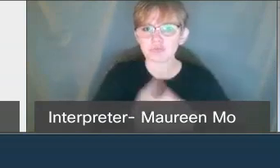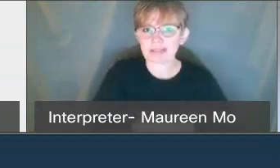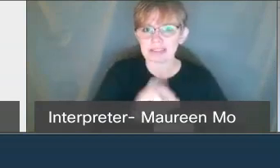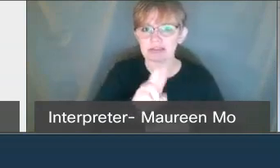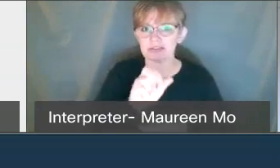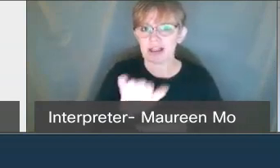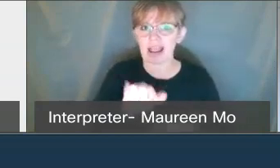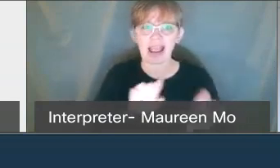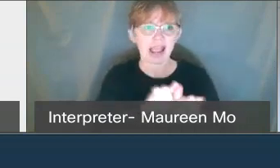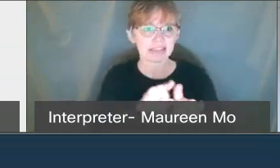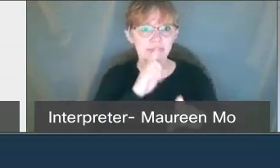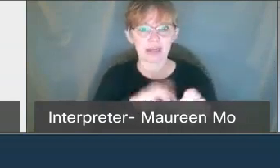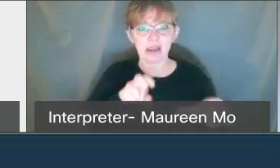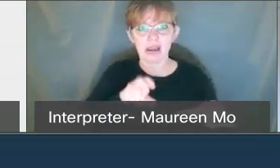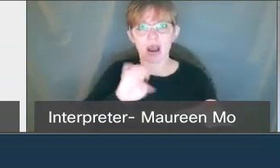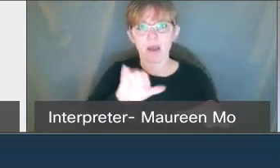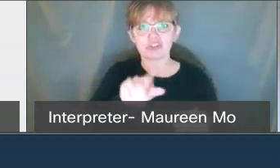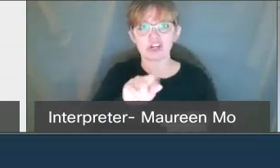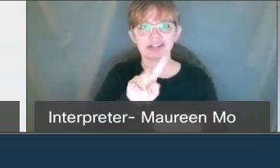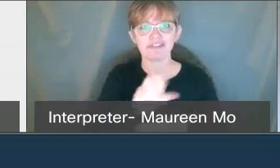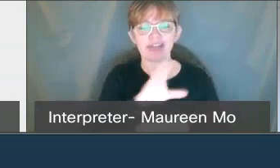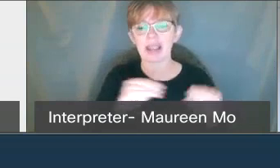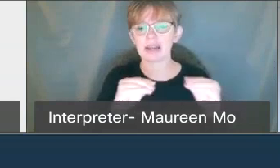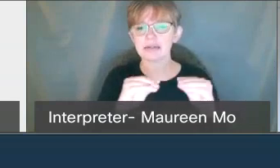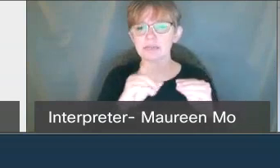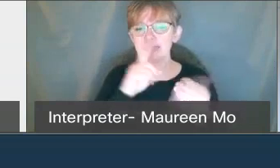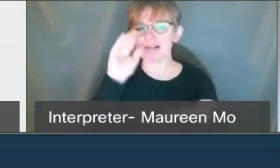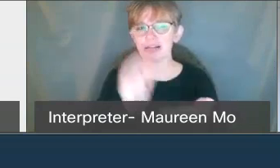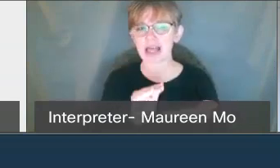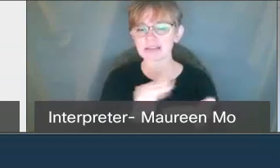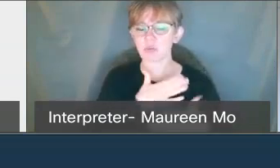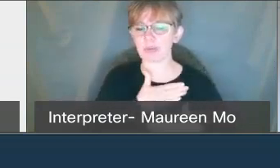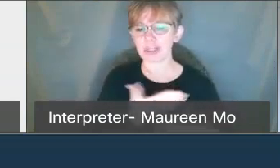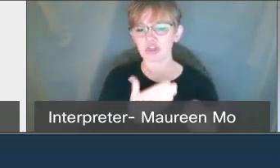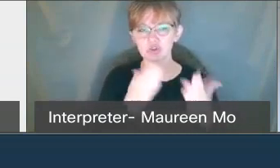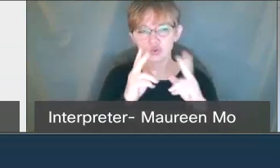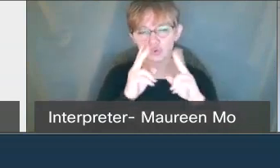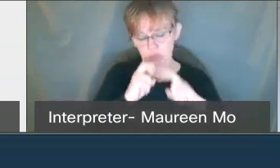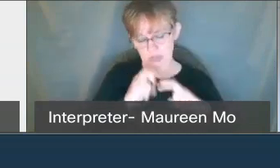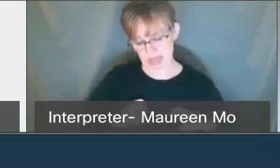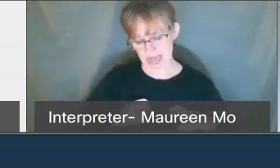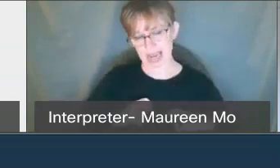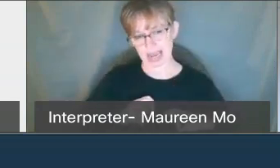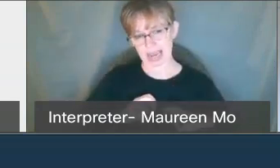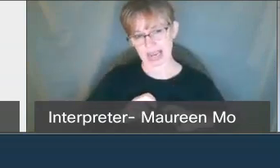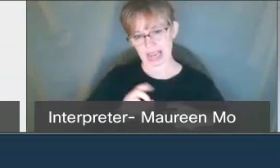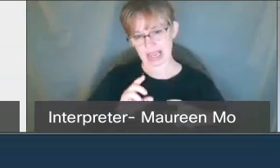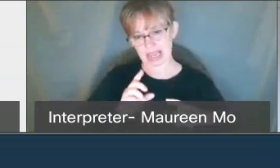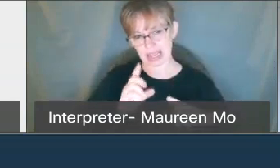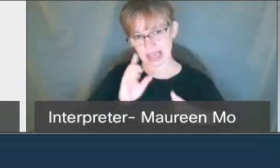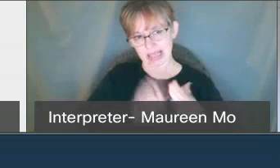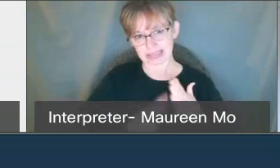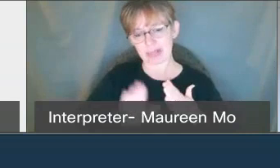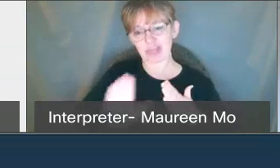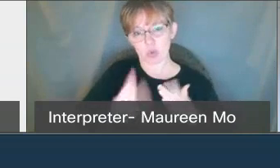instruments and as a result being less willing to critically examine their or others' risk assessment informed